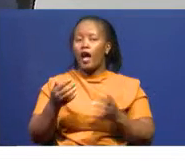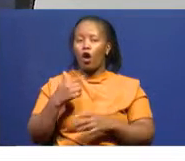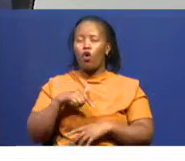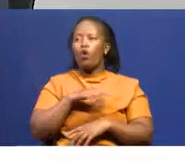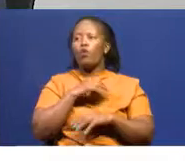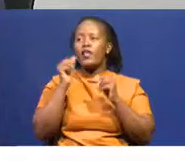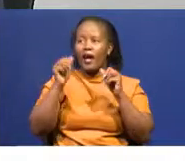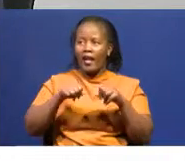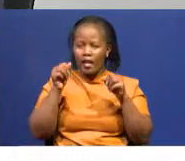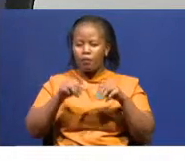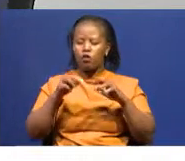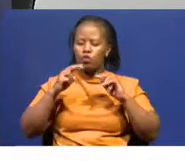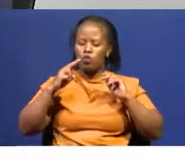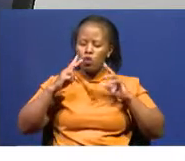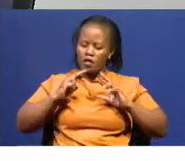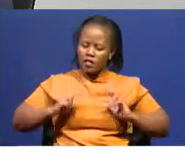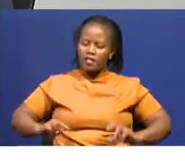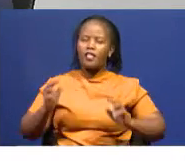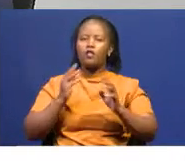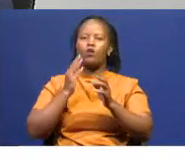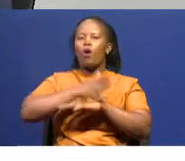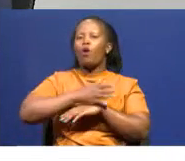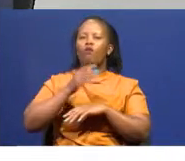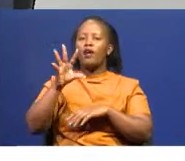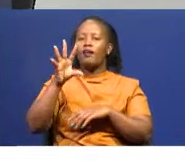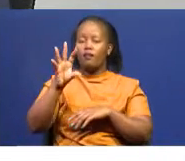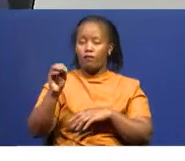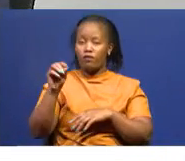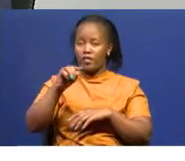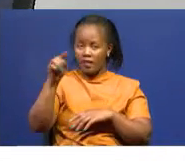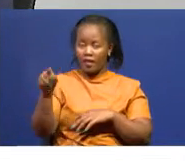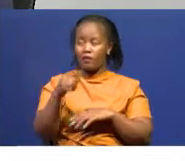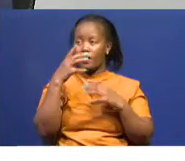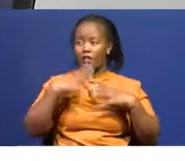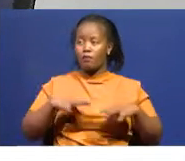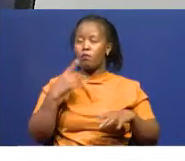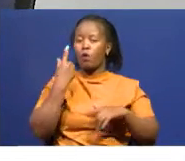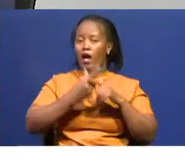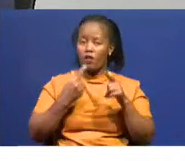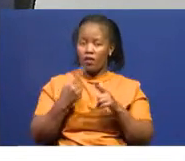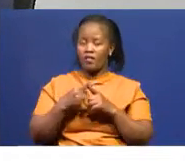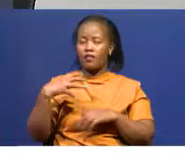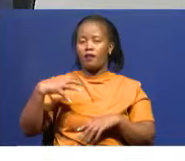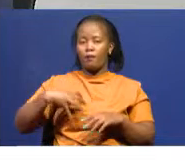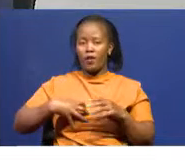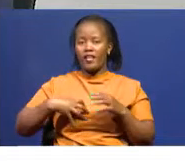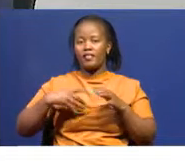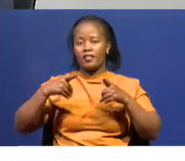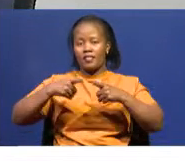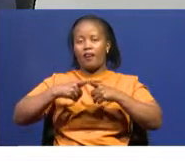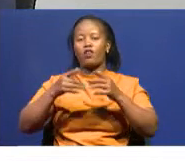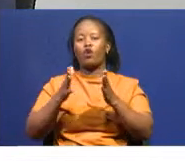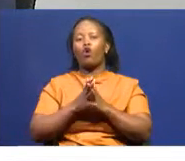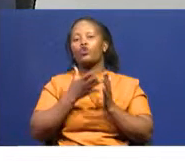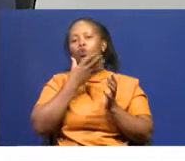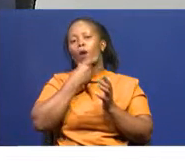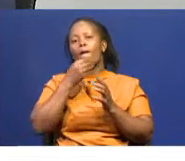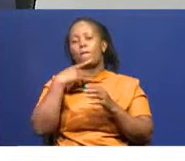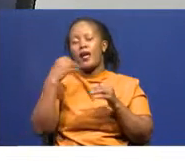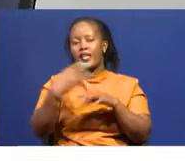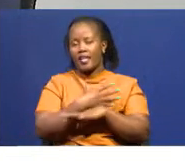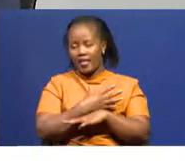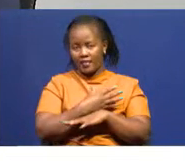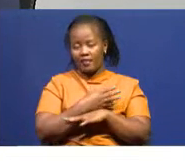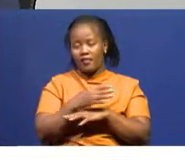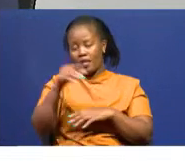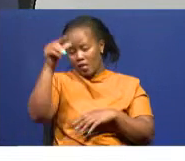screen over 50,000 people annually. 50,000? Yes, and that is breast, cervical cancer, and prostate cancer. Mm-hmm. We do that